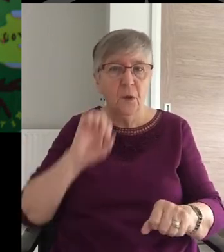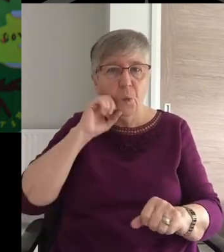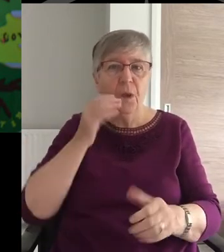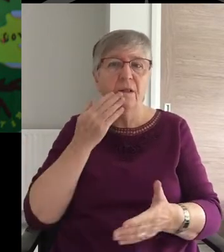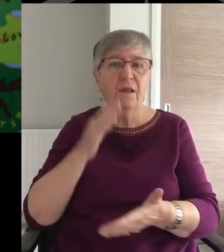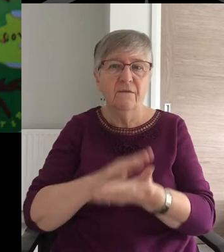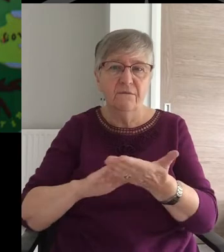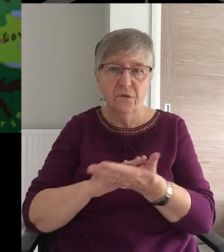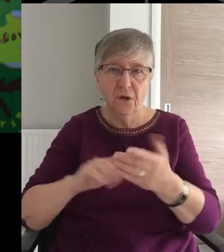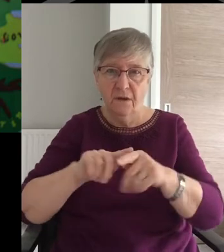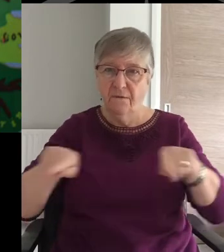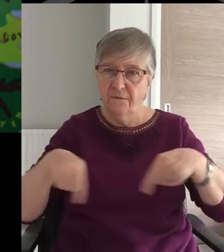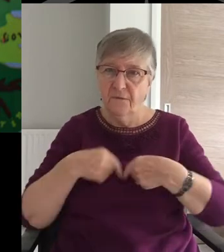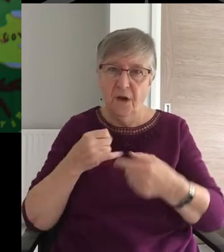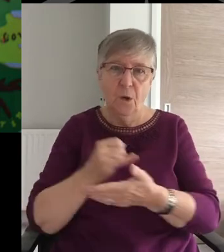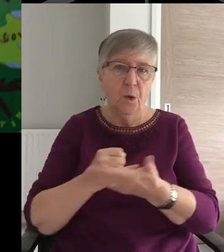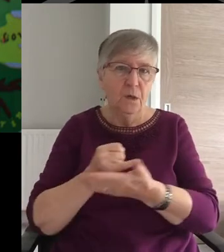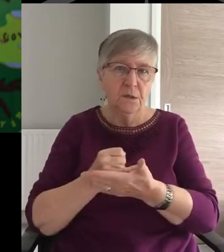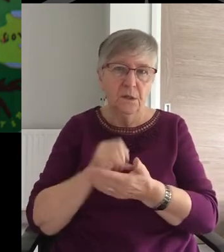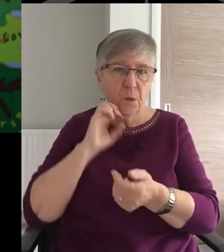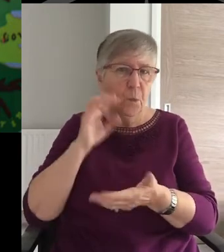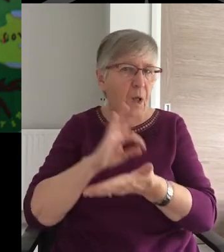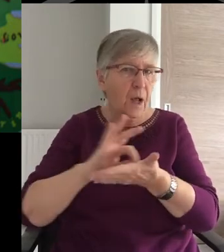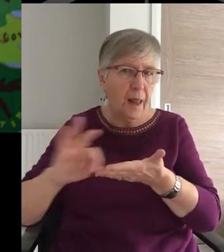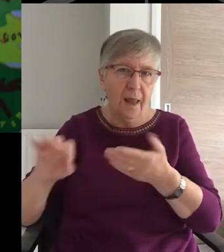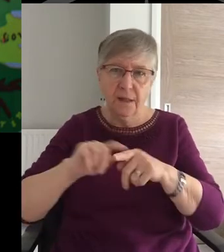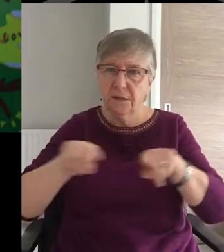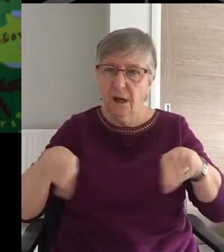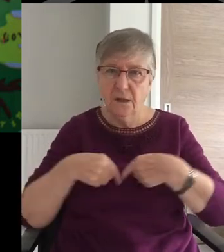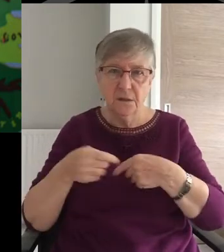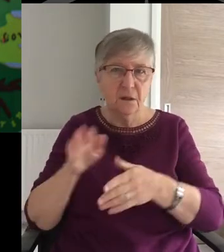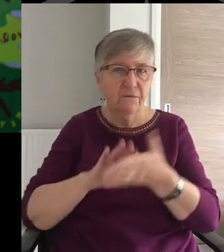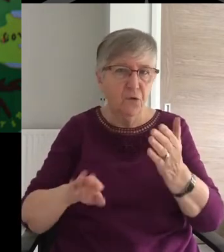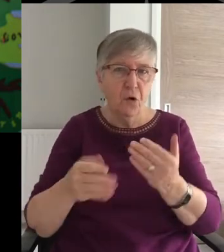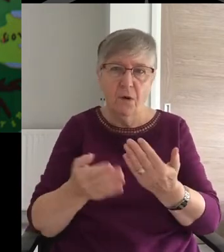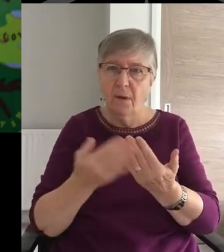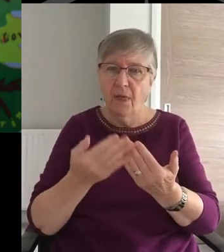sin and will cleanse us from all unrighteousness.